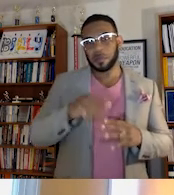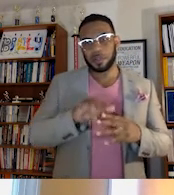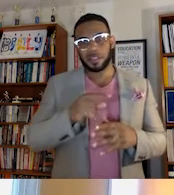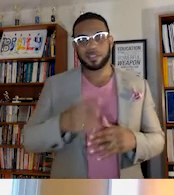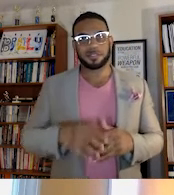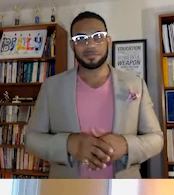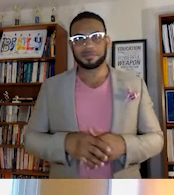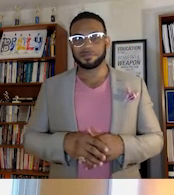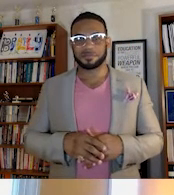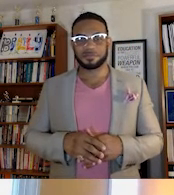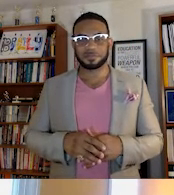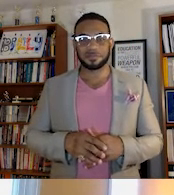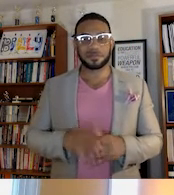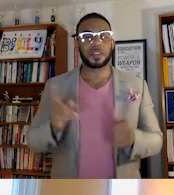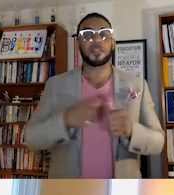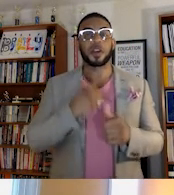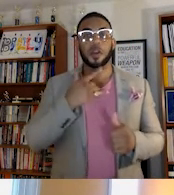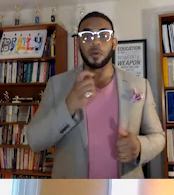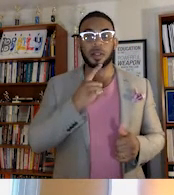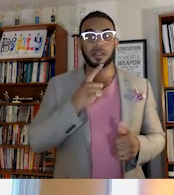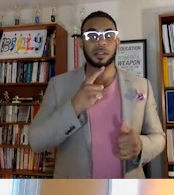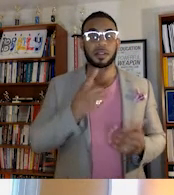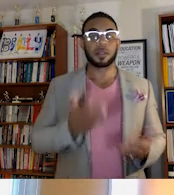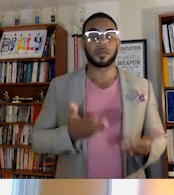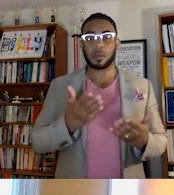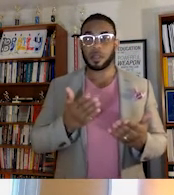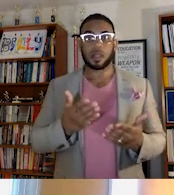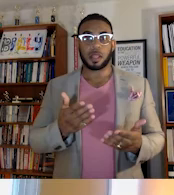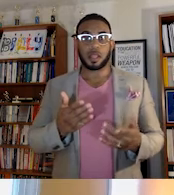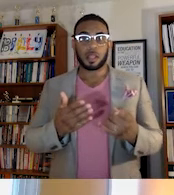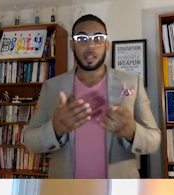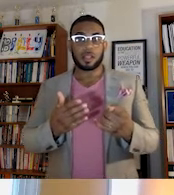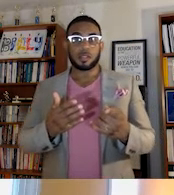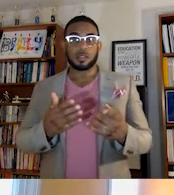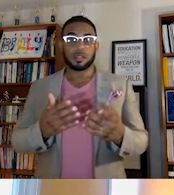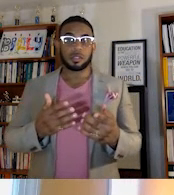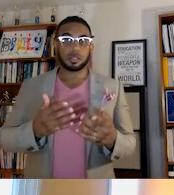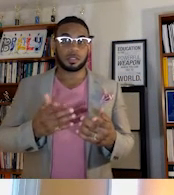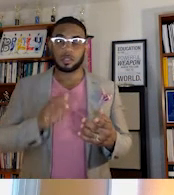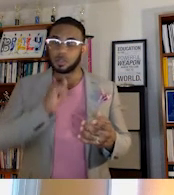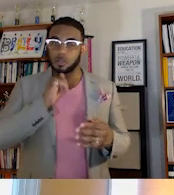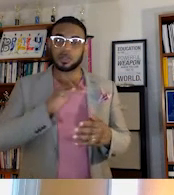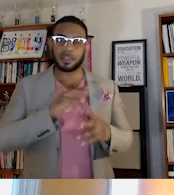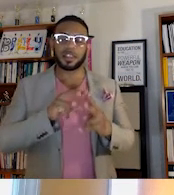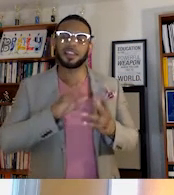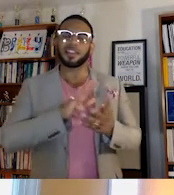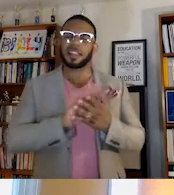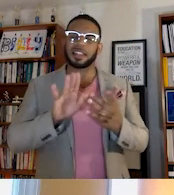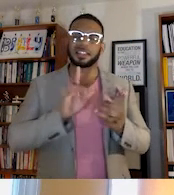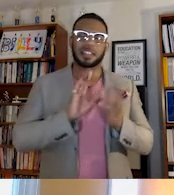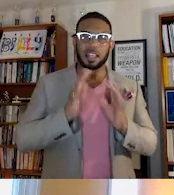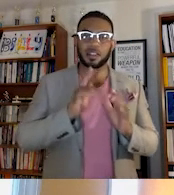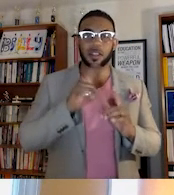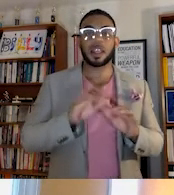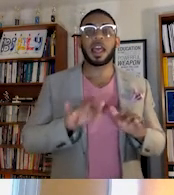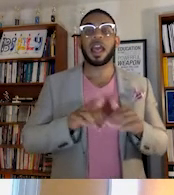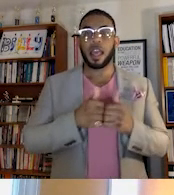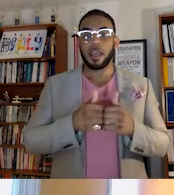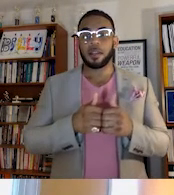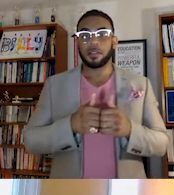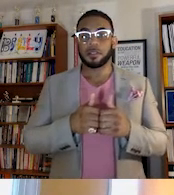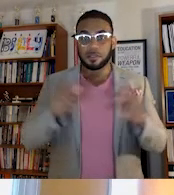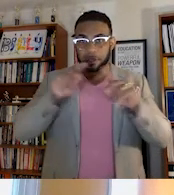one. First, I want to bring up a very nice contrast in how